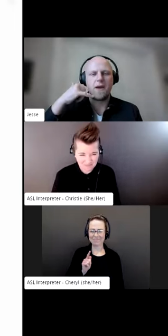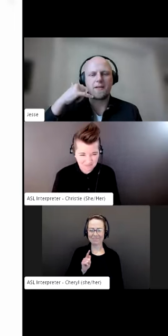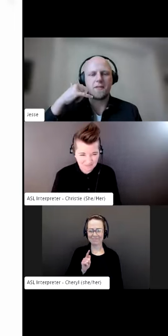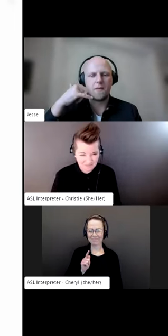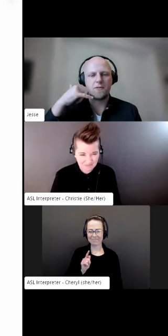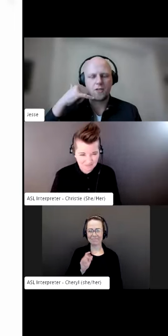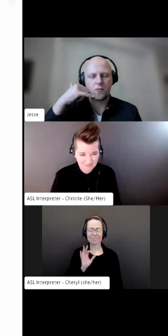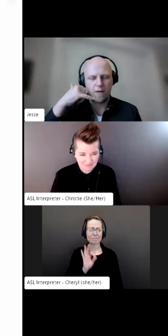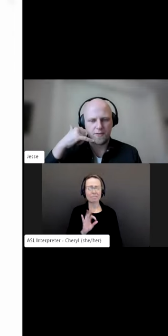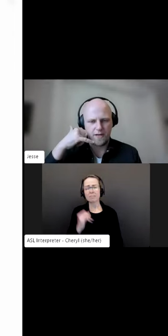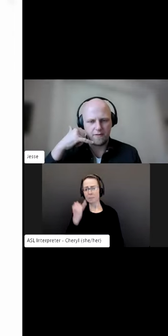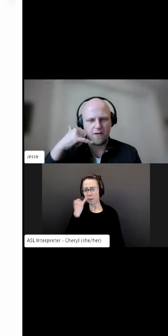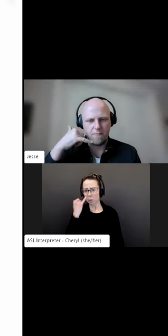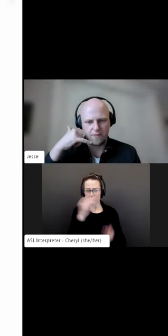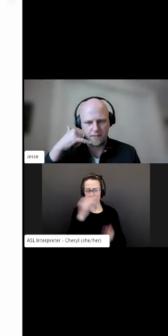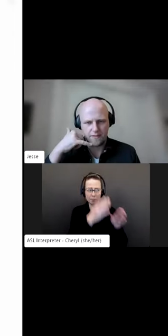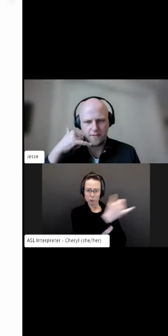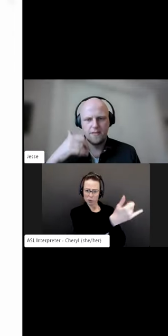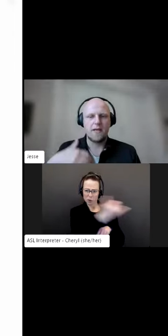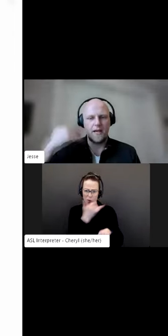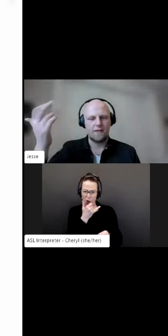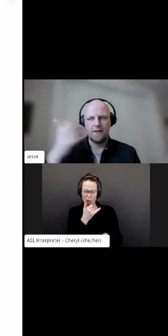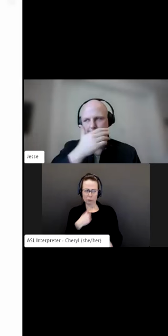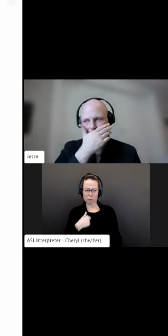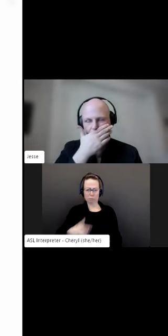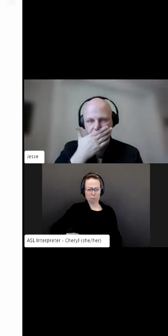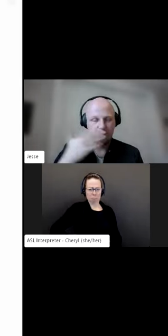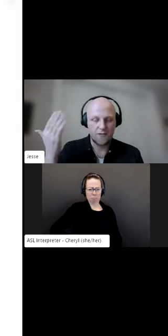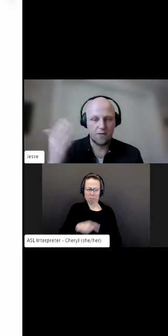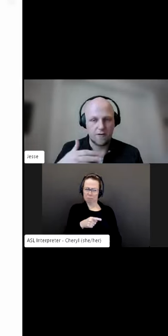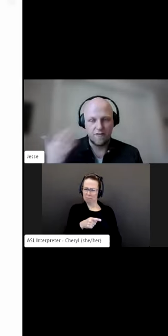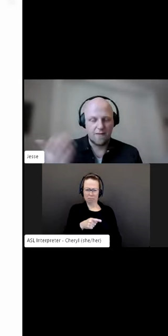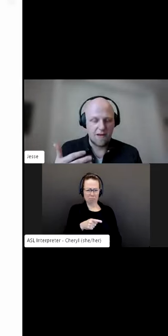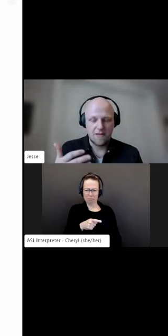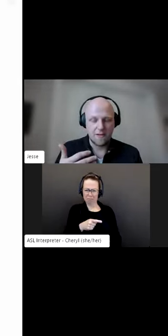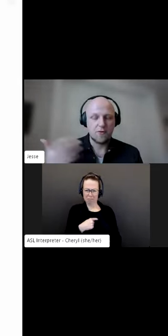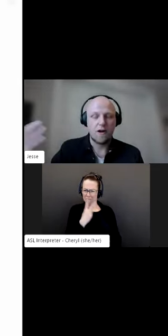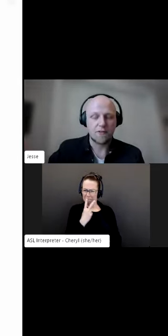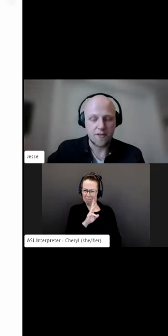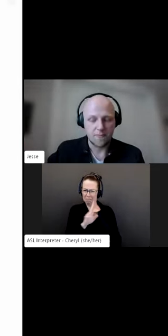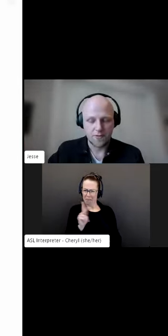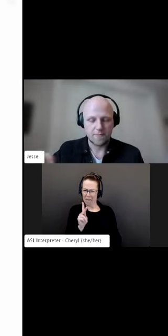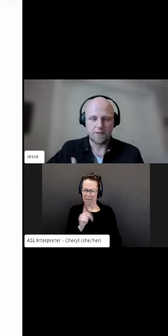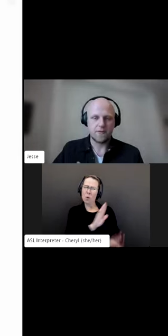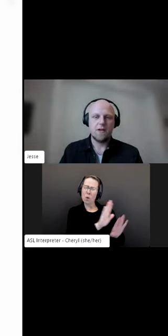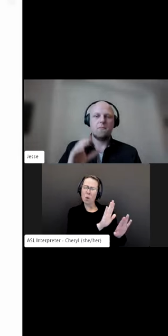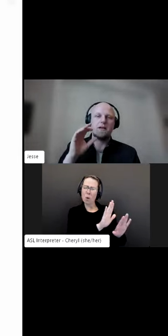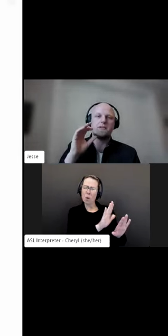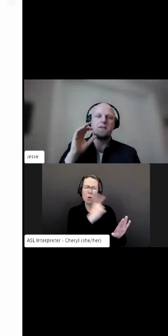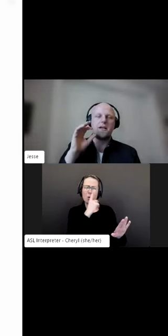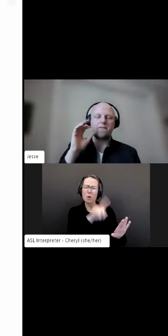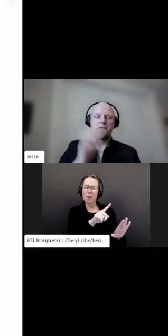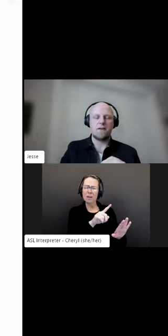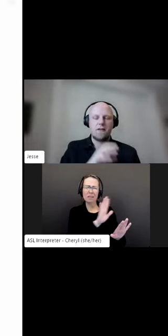call you back and talk to a representative about this. And if so, they're fine. Maybe they give you a reference number or something.